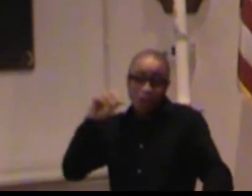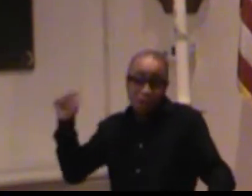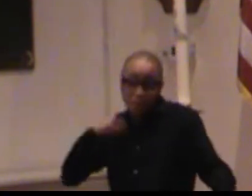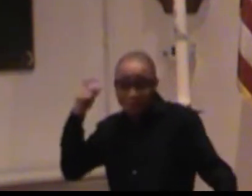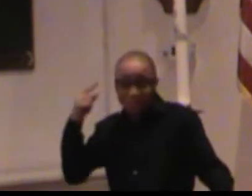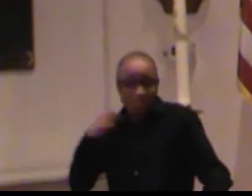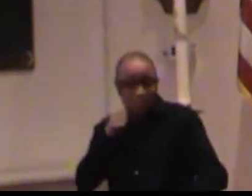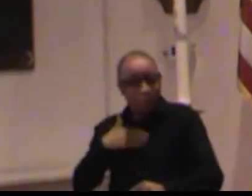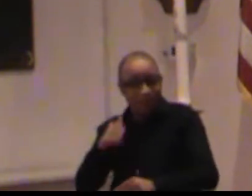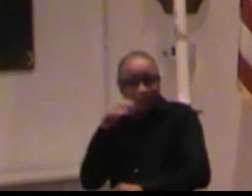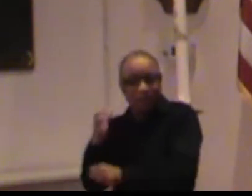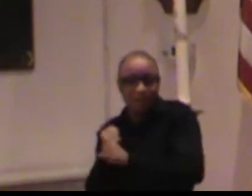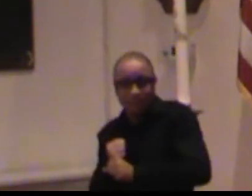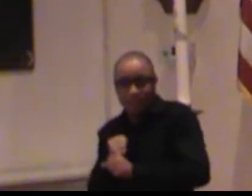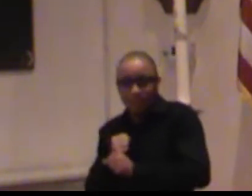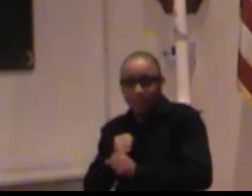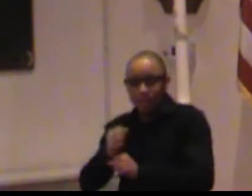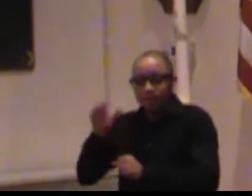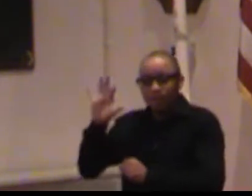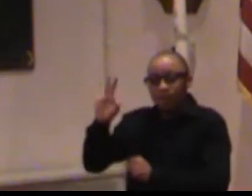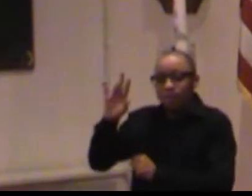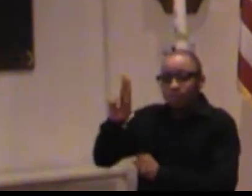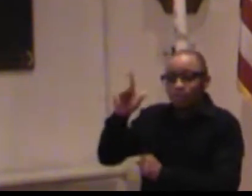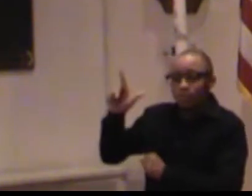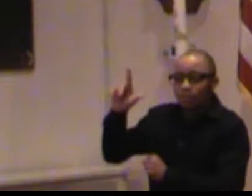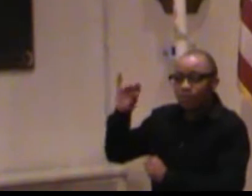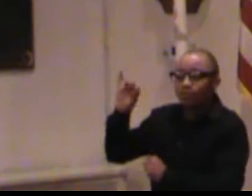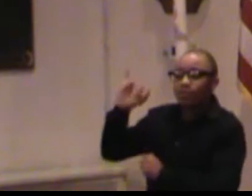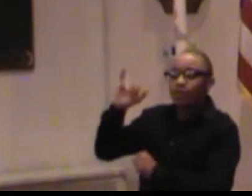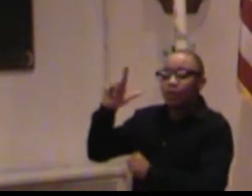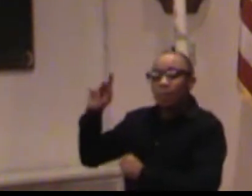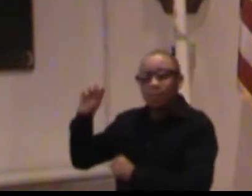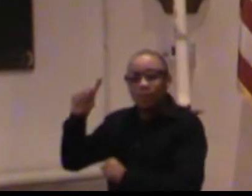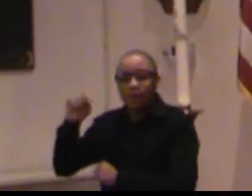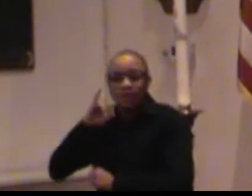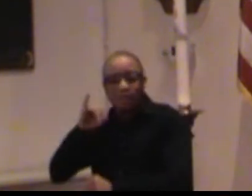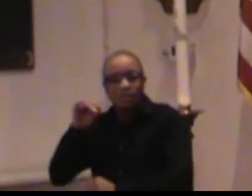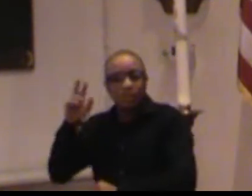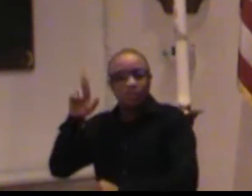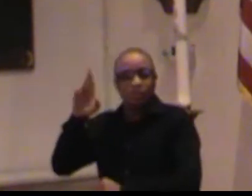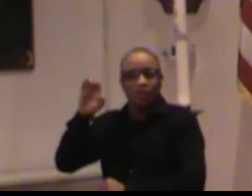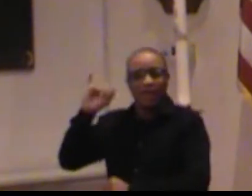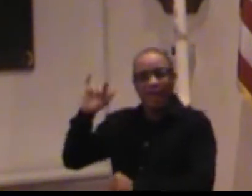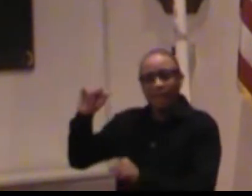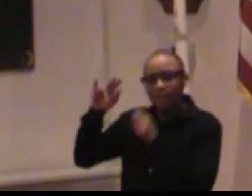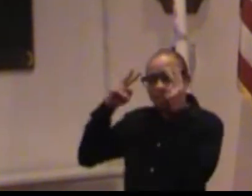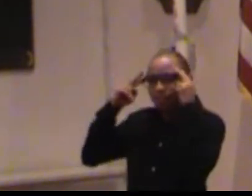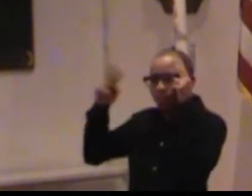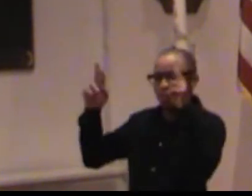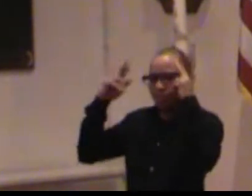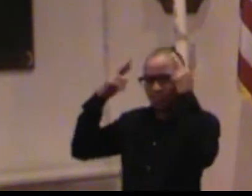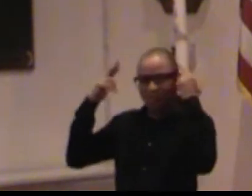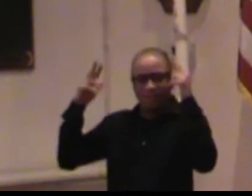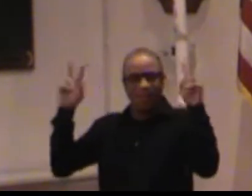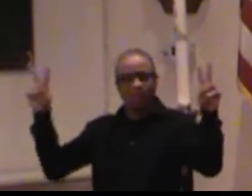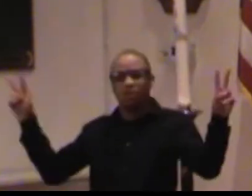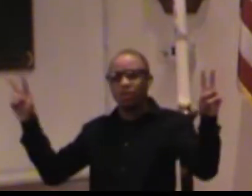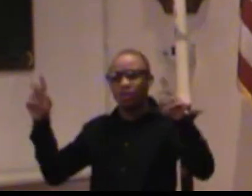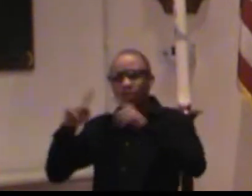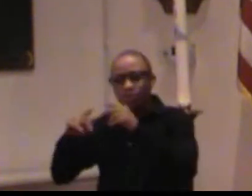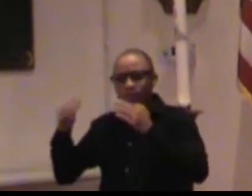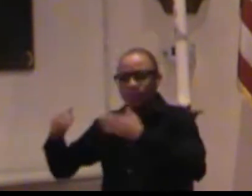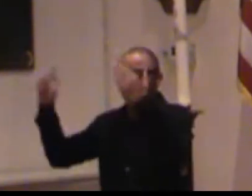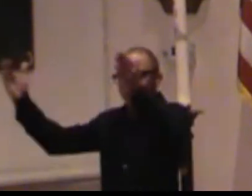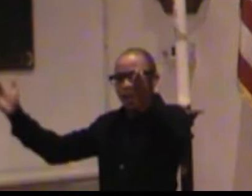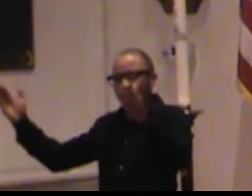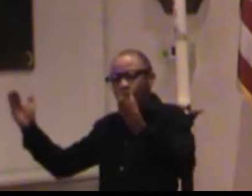it. Fulfillment meaning to bring to reality, to bring to completion, to cause to realize or to carry